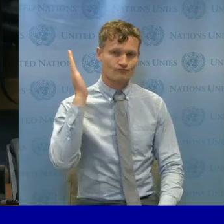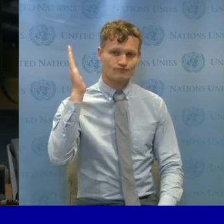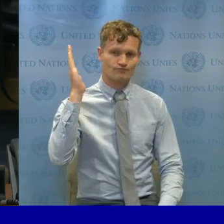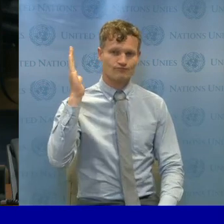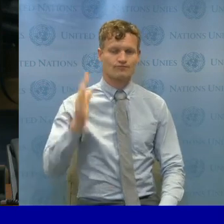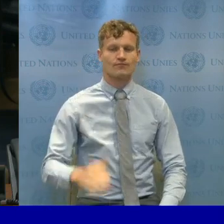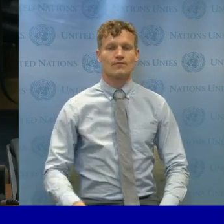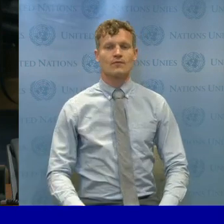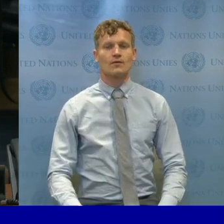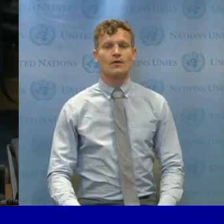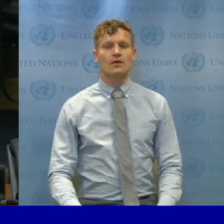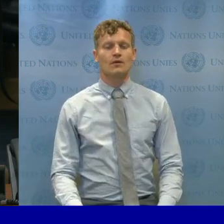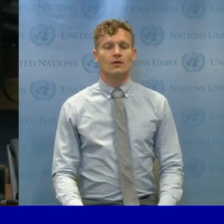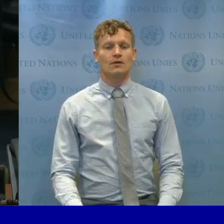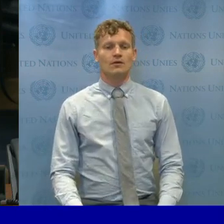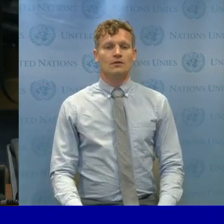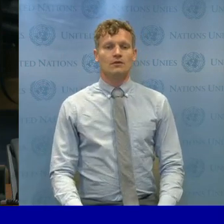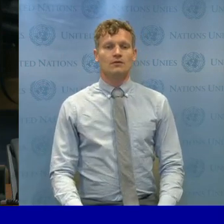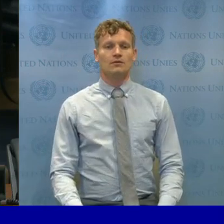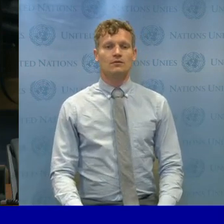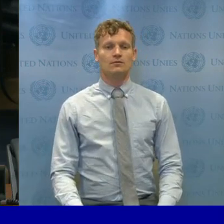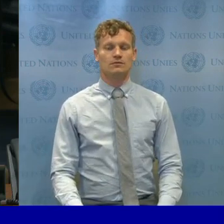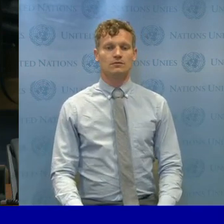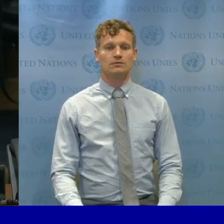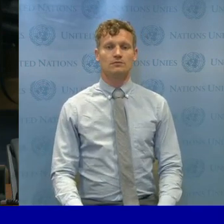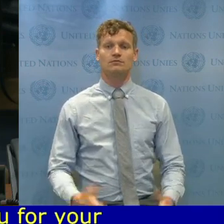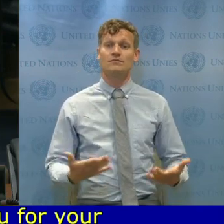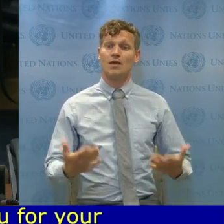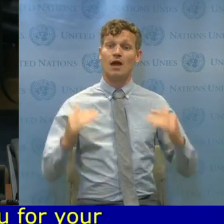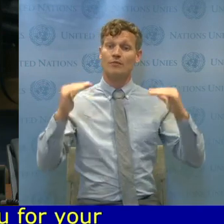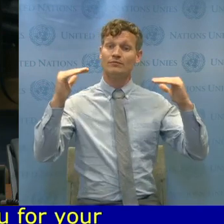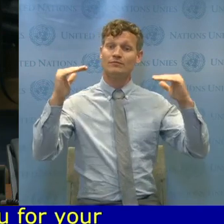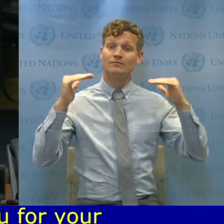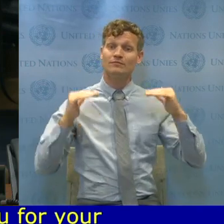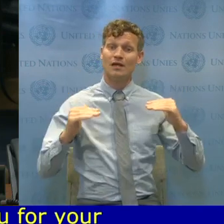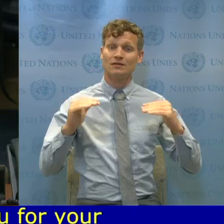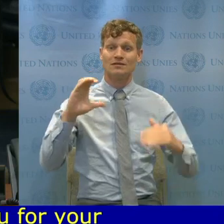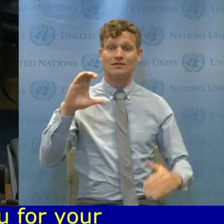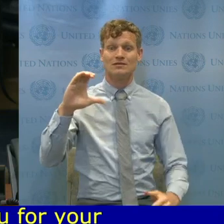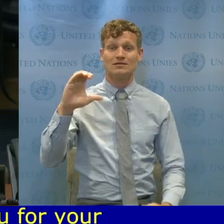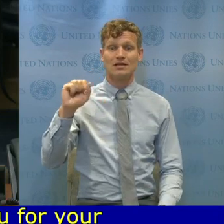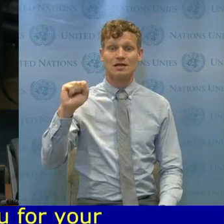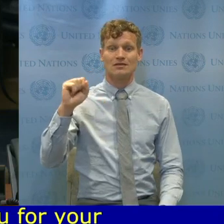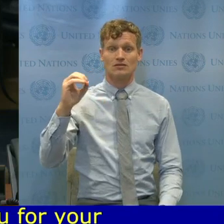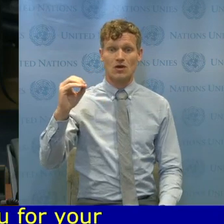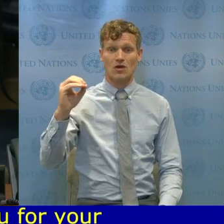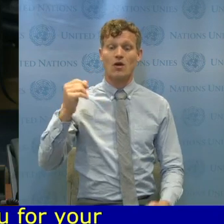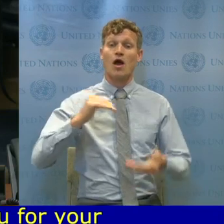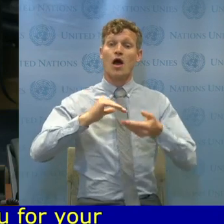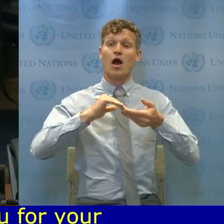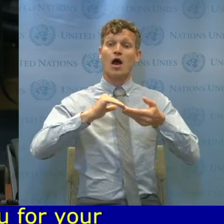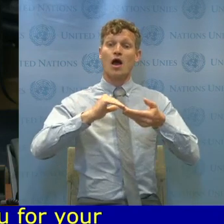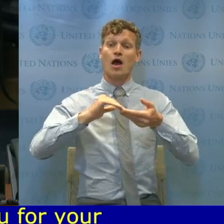I recognize the next civil society member, Association of Disabled People of